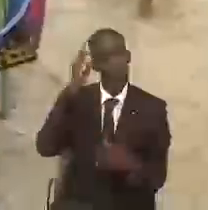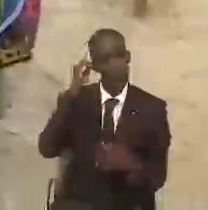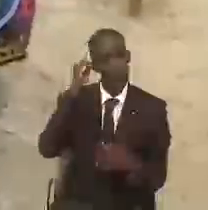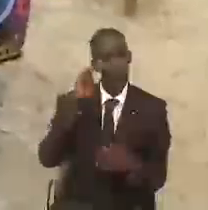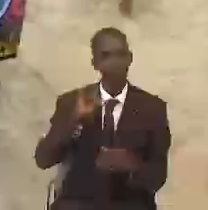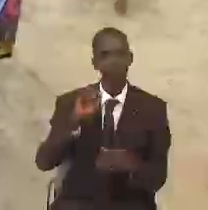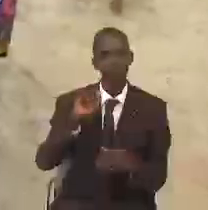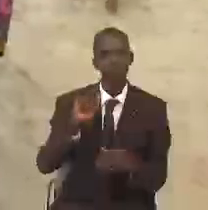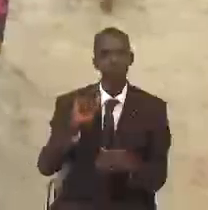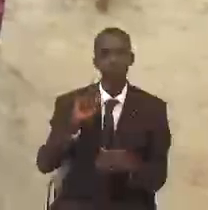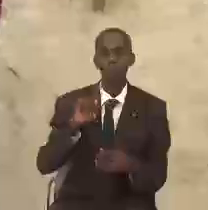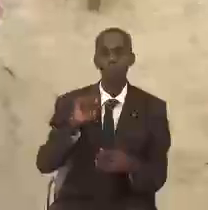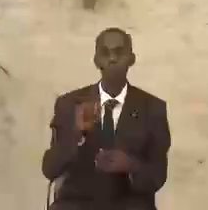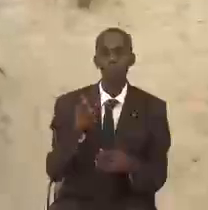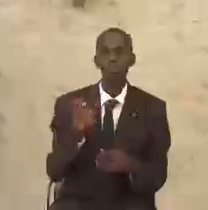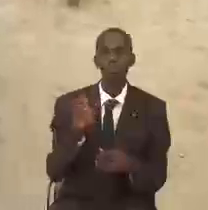Matthew